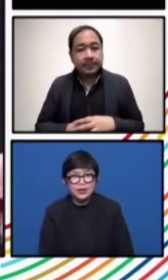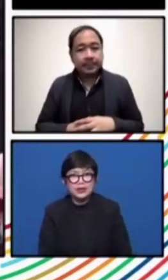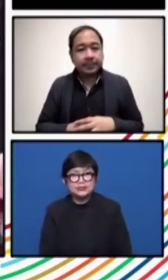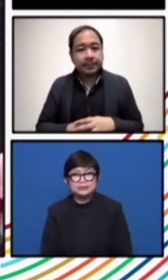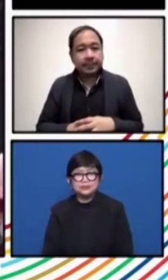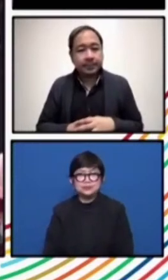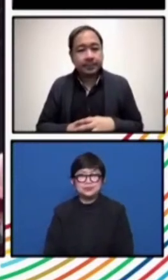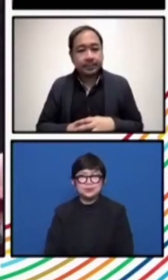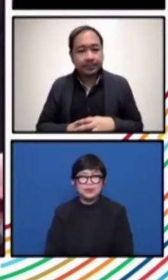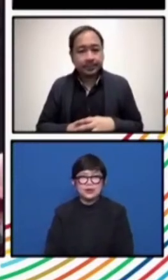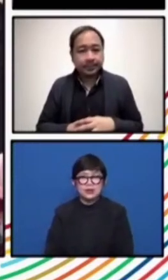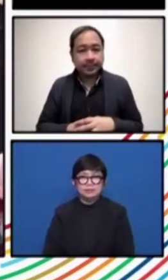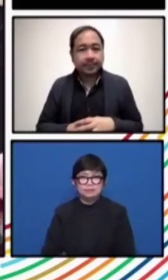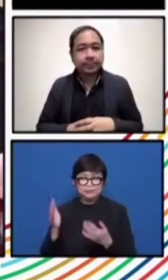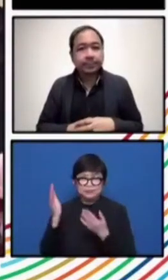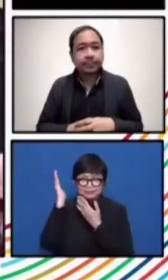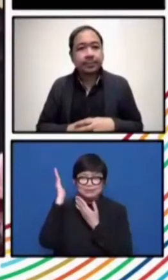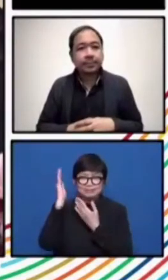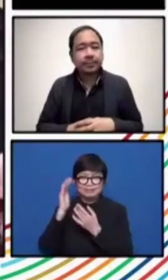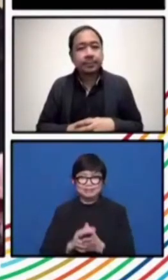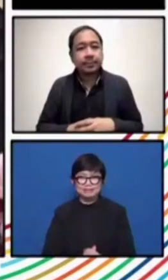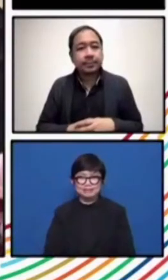thank you